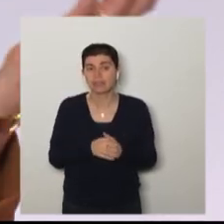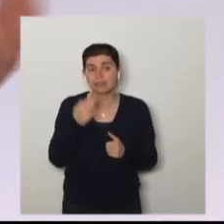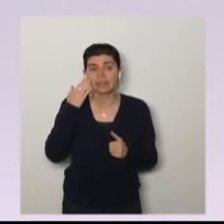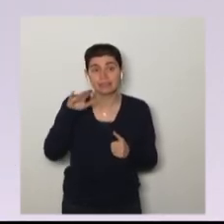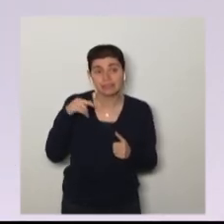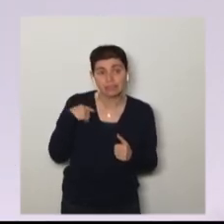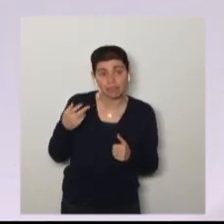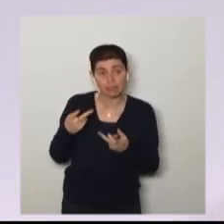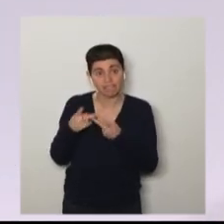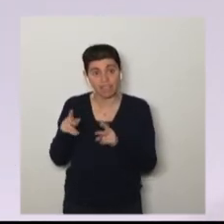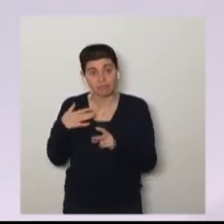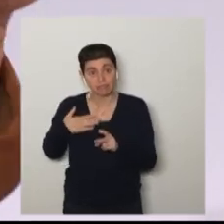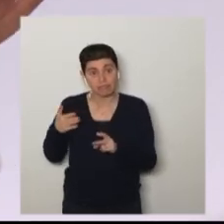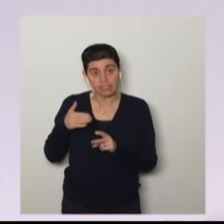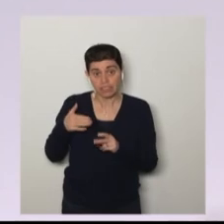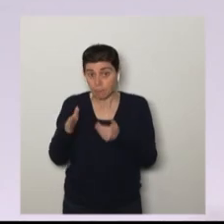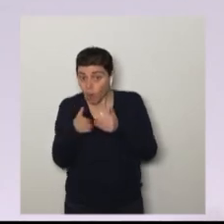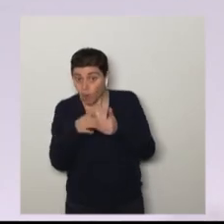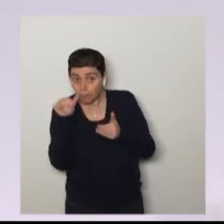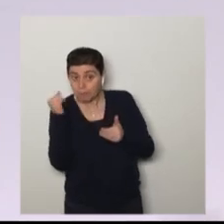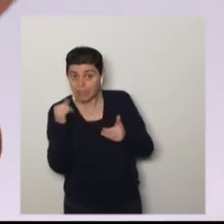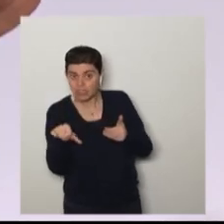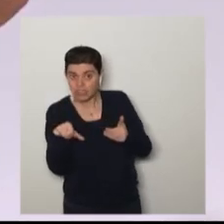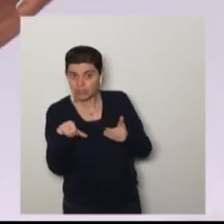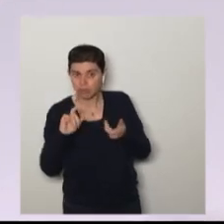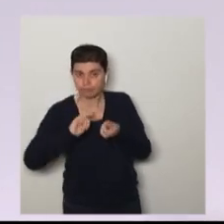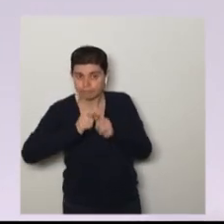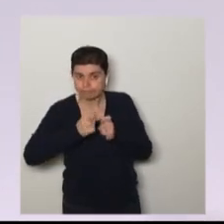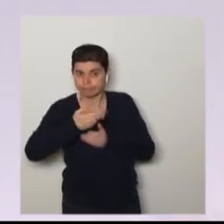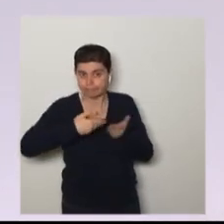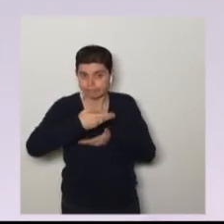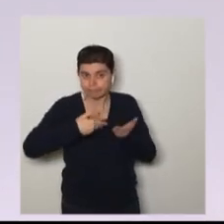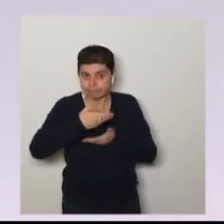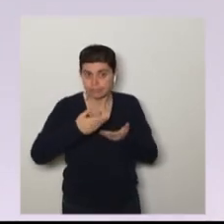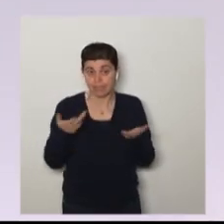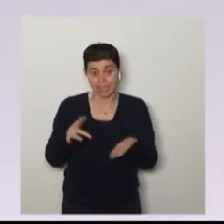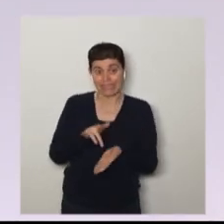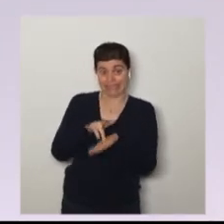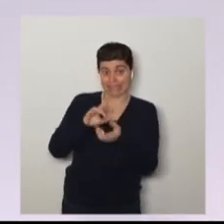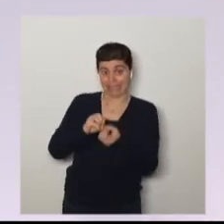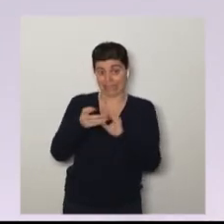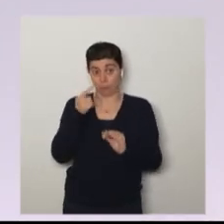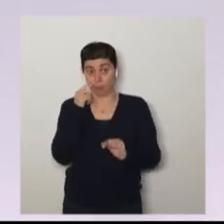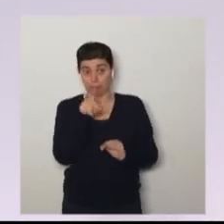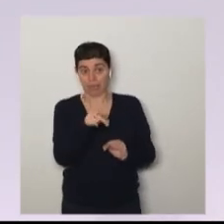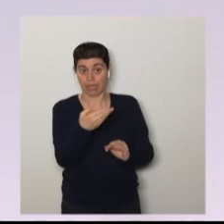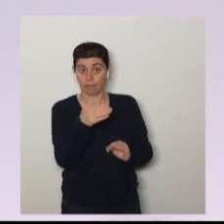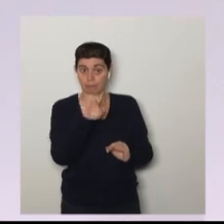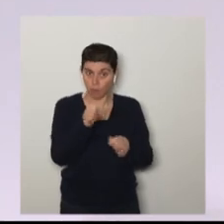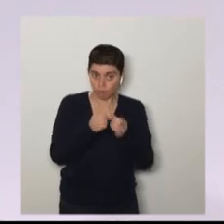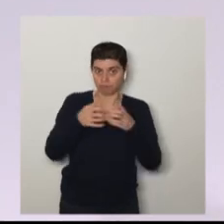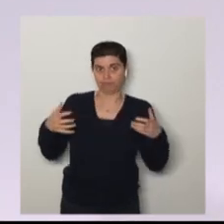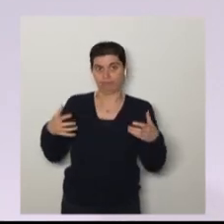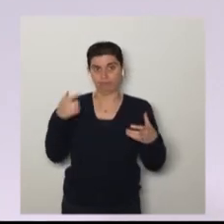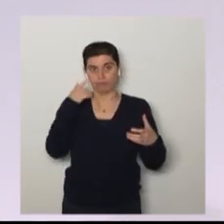also with them. We have developed a website for small, medium enterprises, so they can easily get all kinds of information for